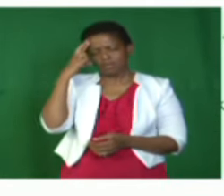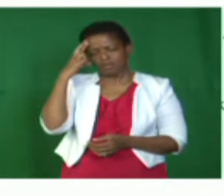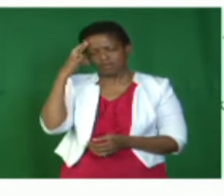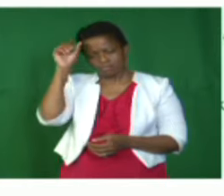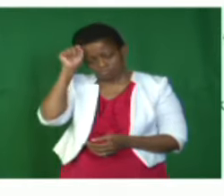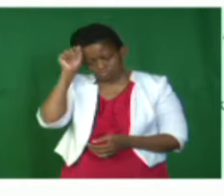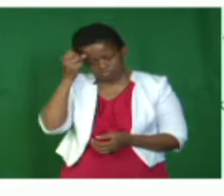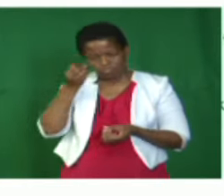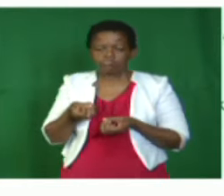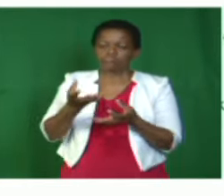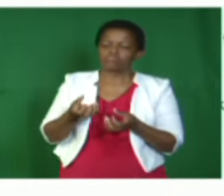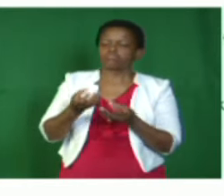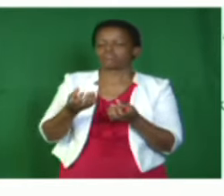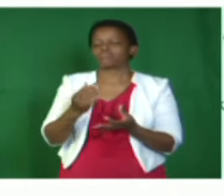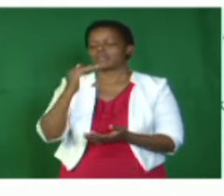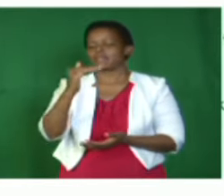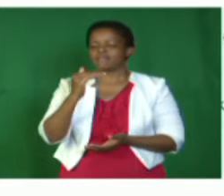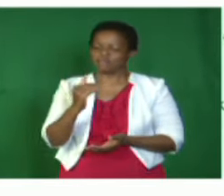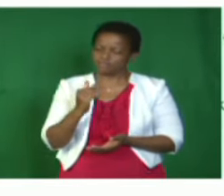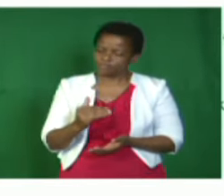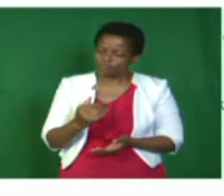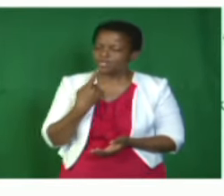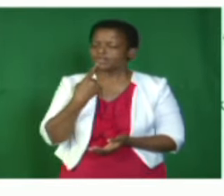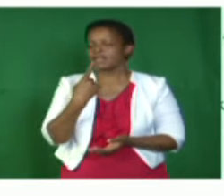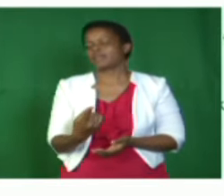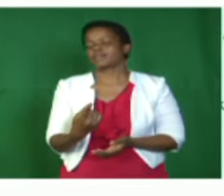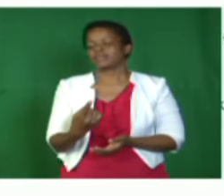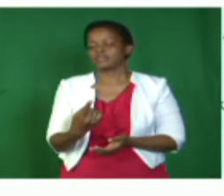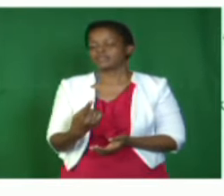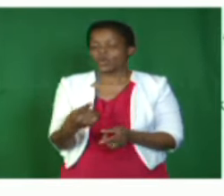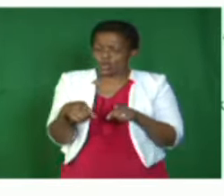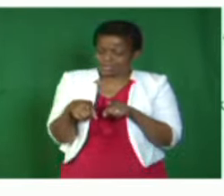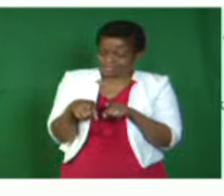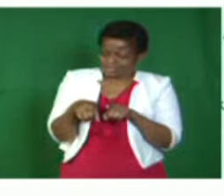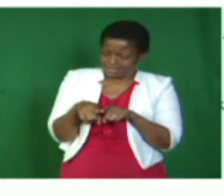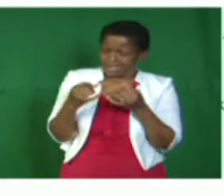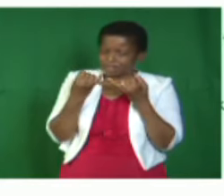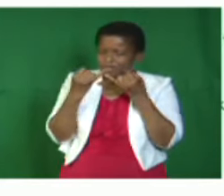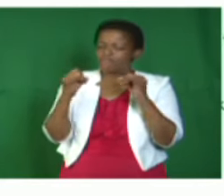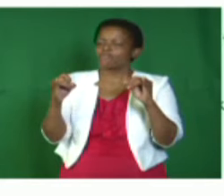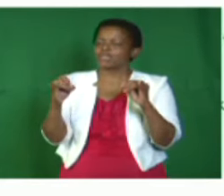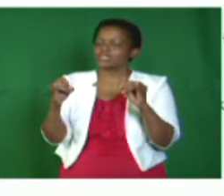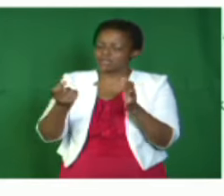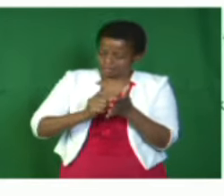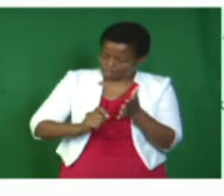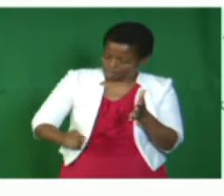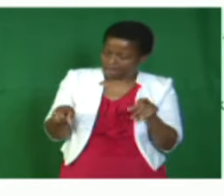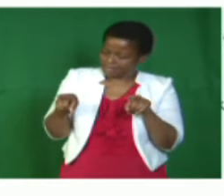be retelling or taking the information as it is from the text into your question